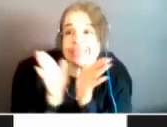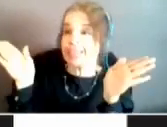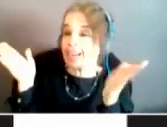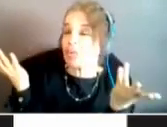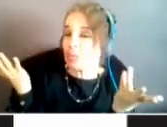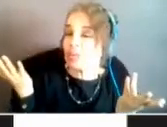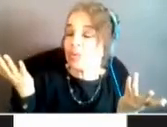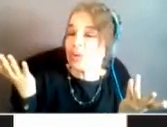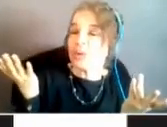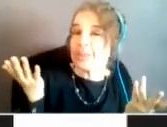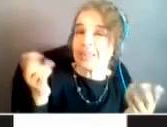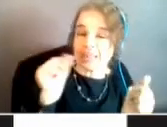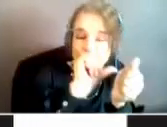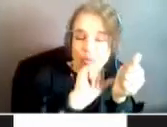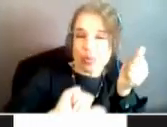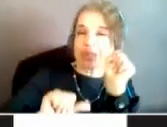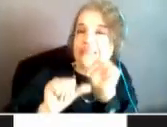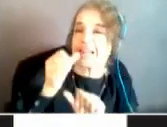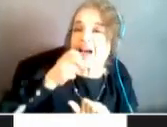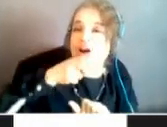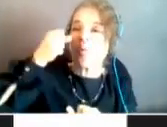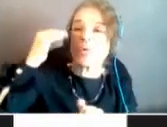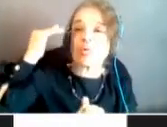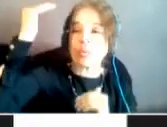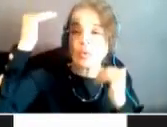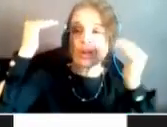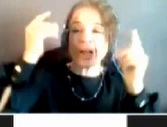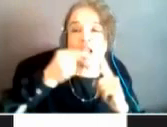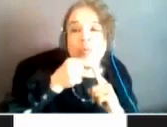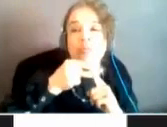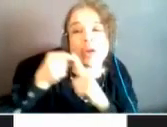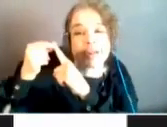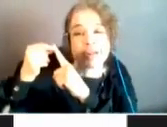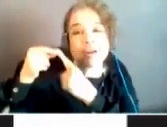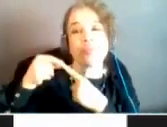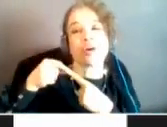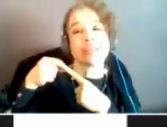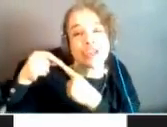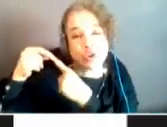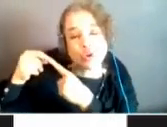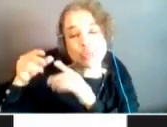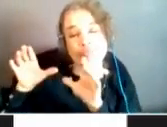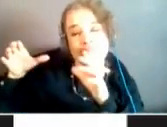and suicidal older adults in particular. And